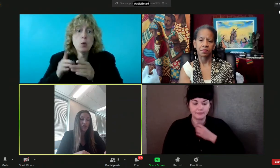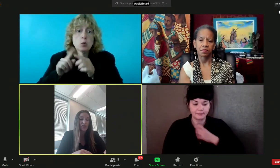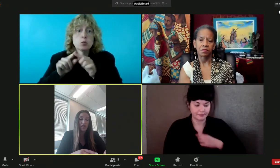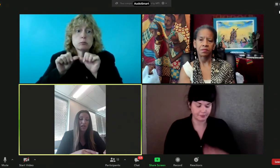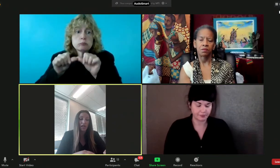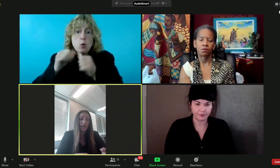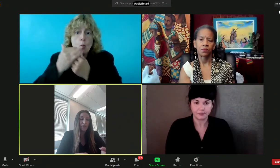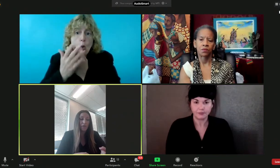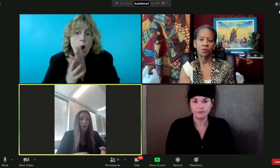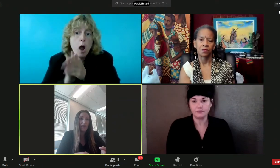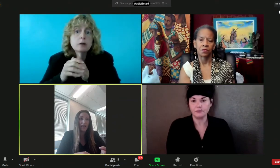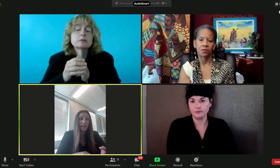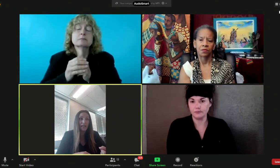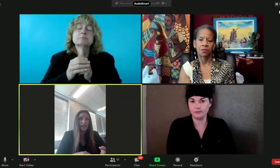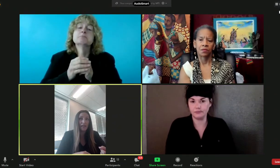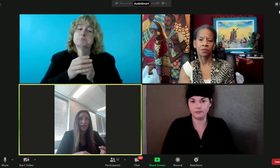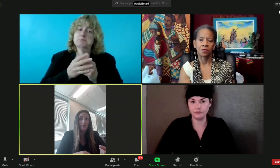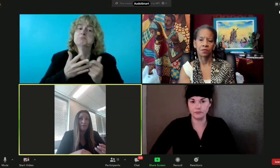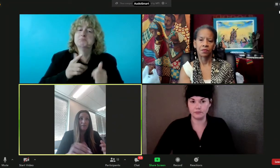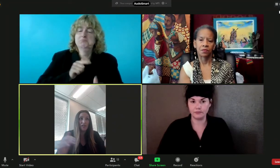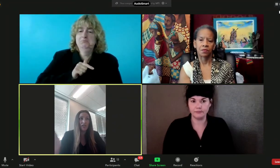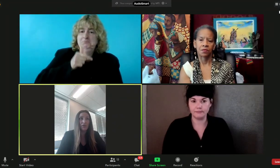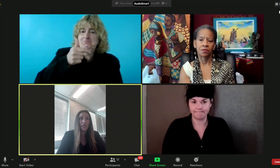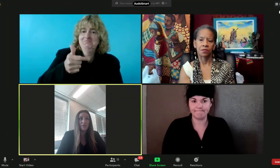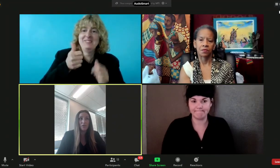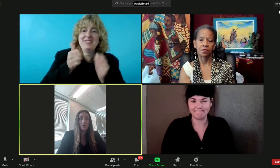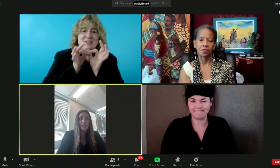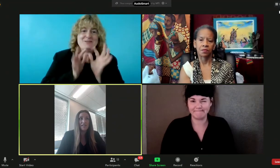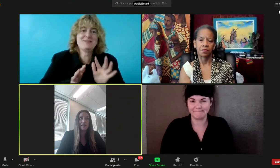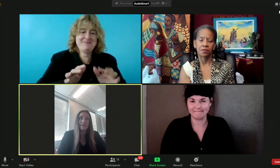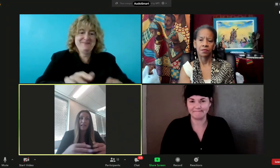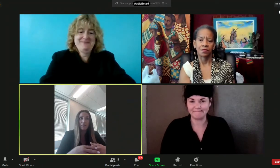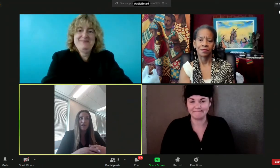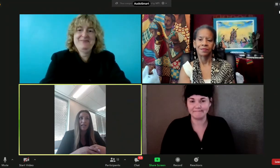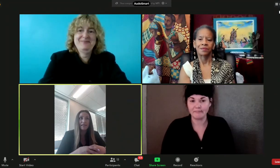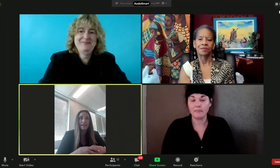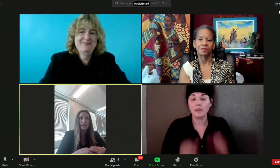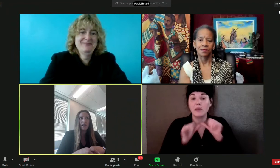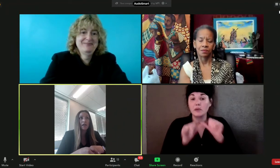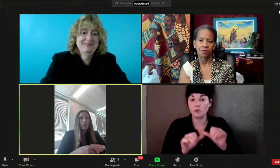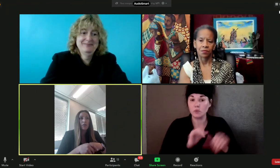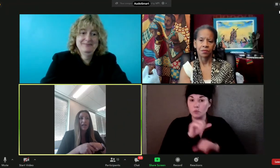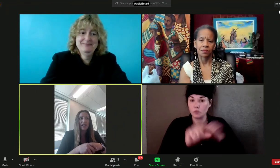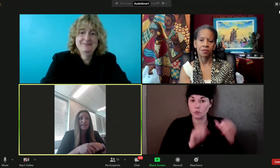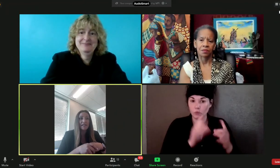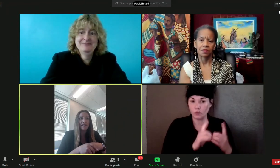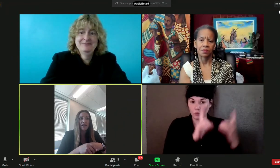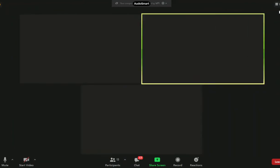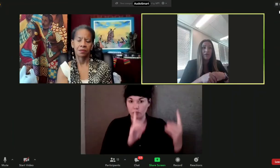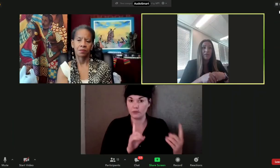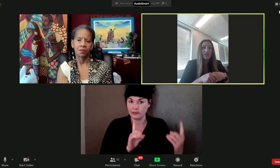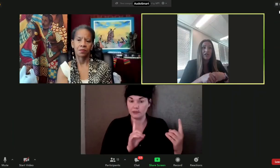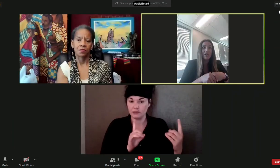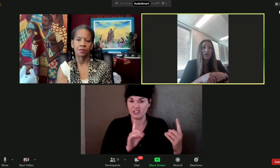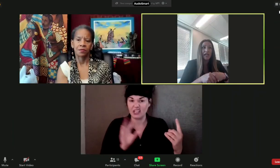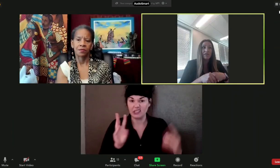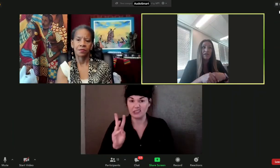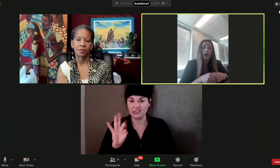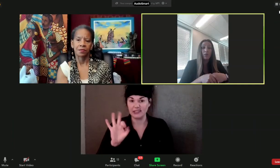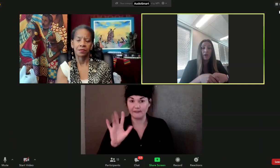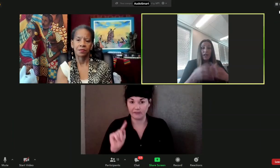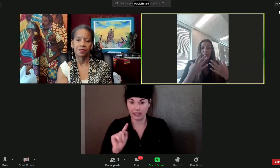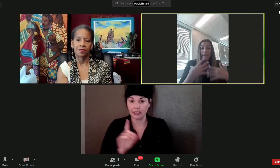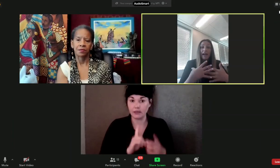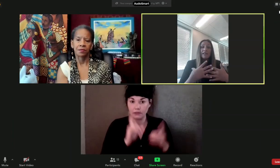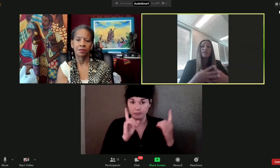hands washed, remain, keep social distancing in place, remaining 6 feet from each other, and if